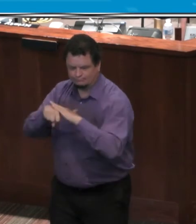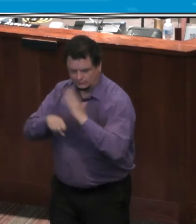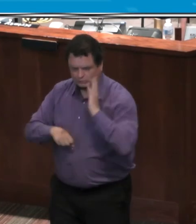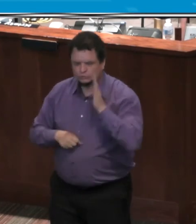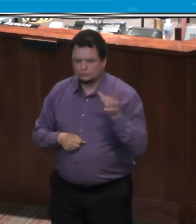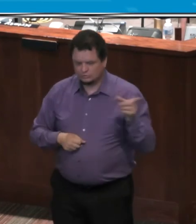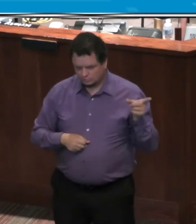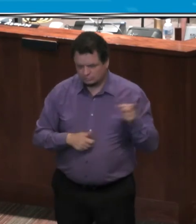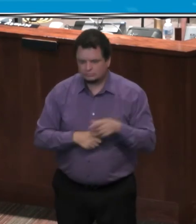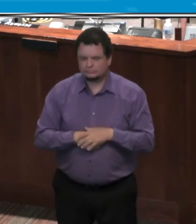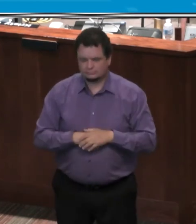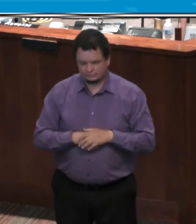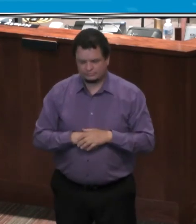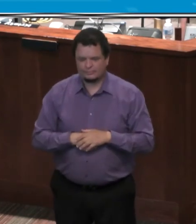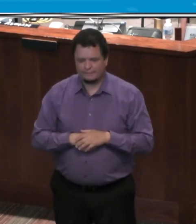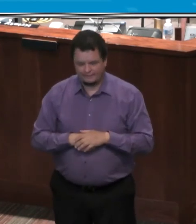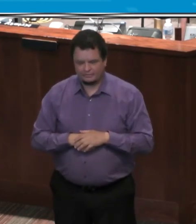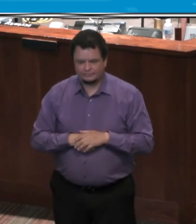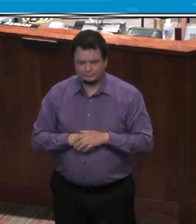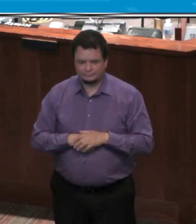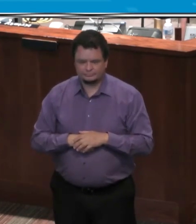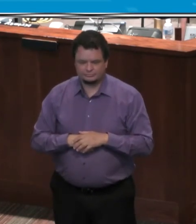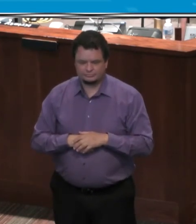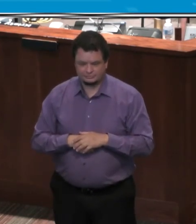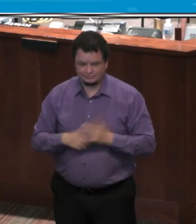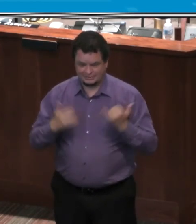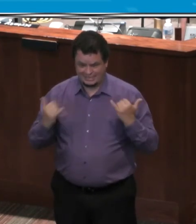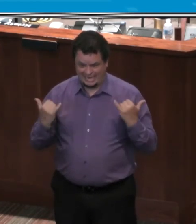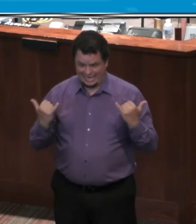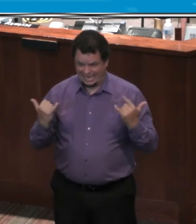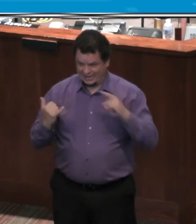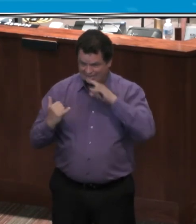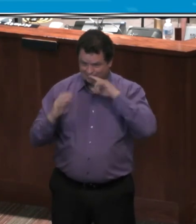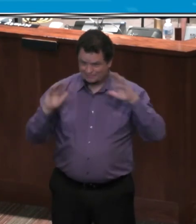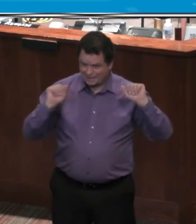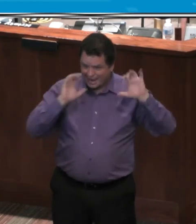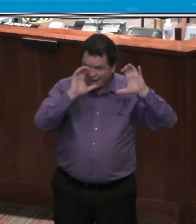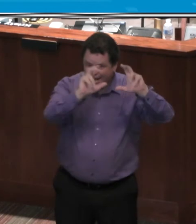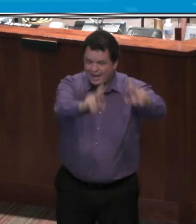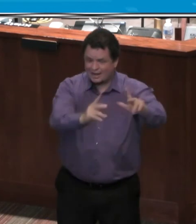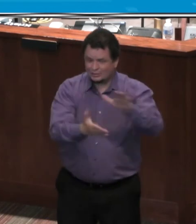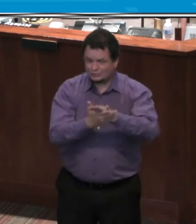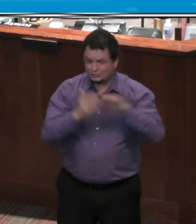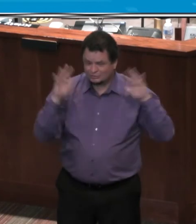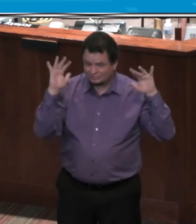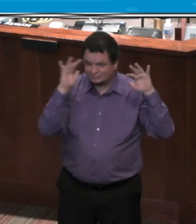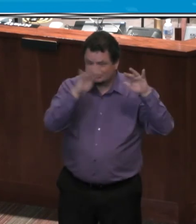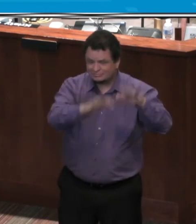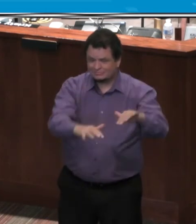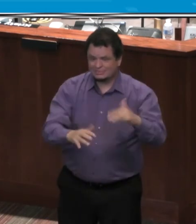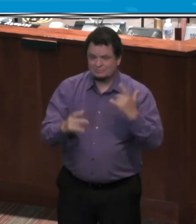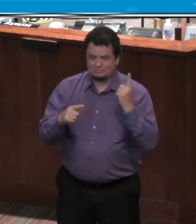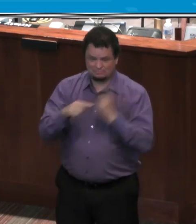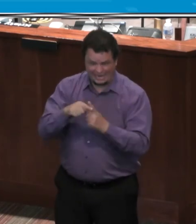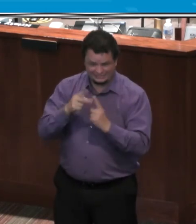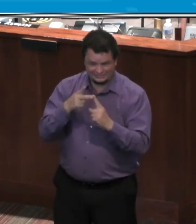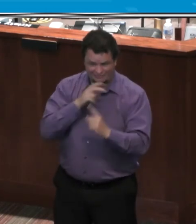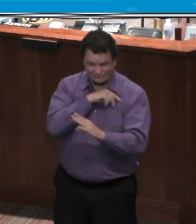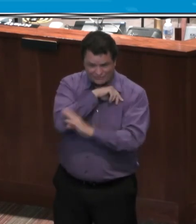together, we're congregating, we're going back to school. Also, the weather change, the fall, as the fall and winter arrive, it means we'll be